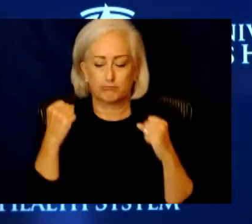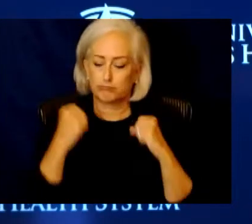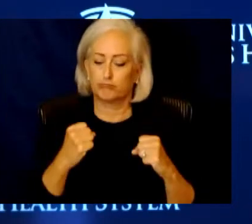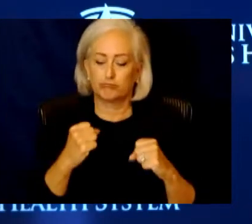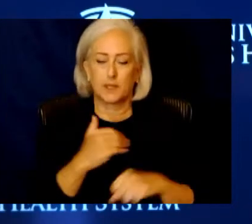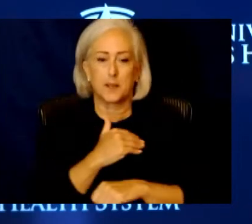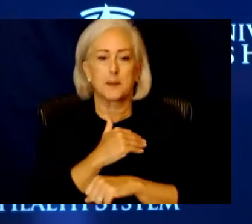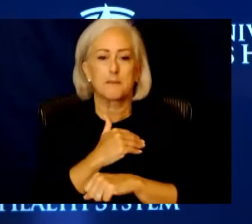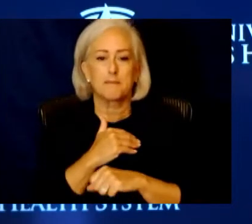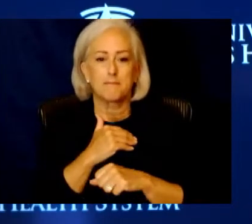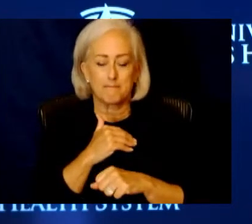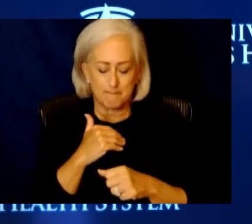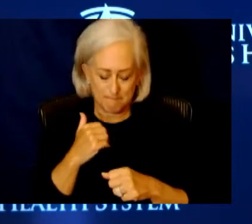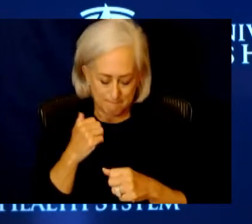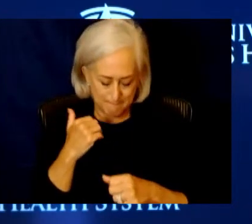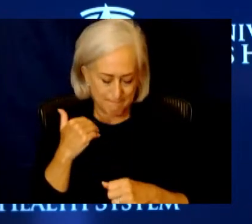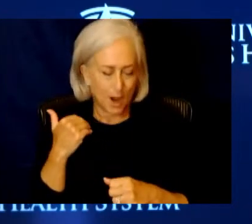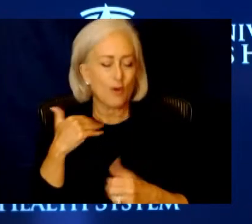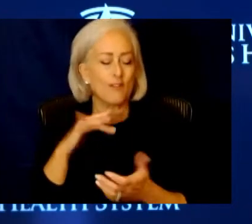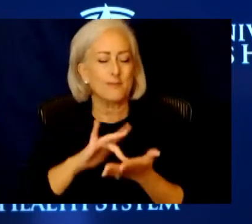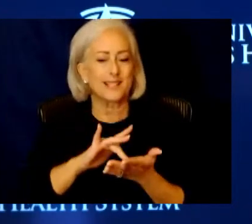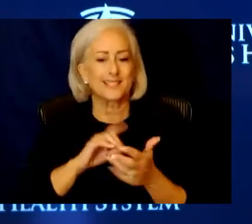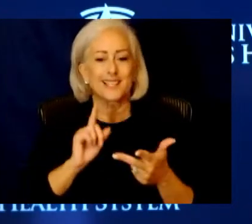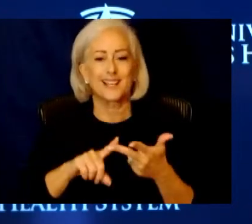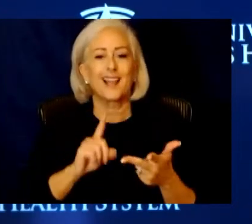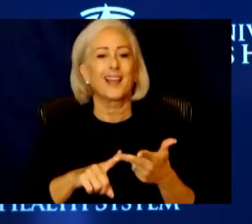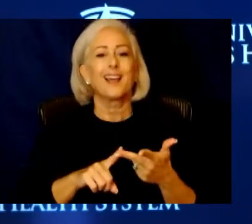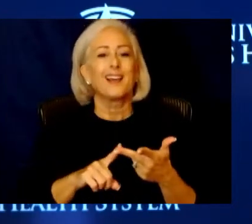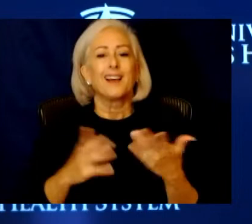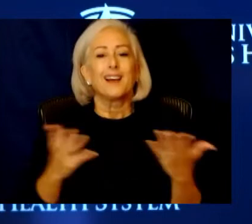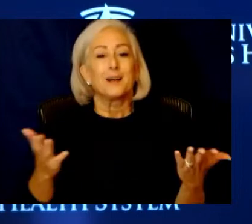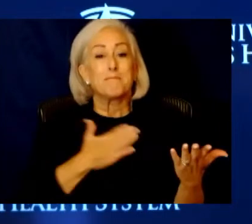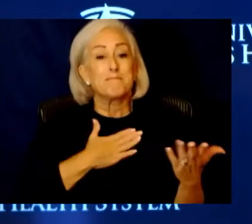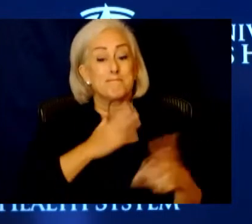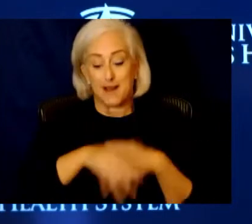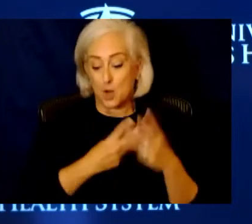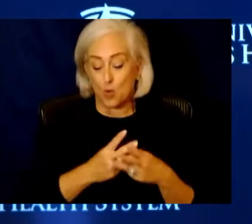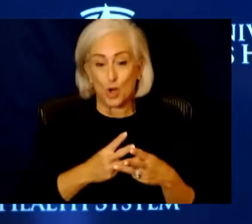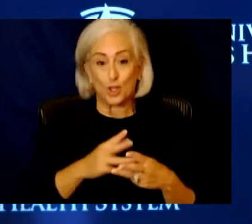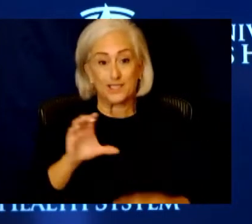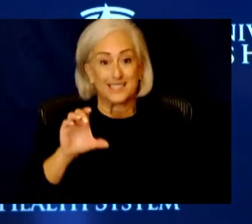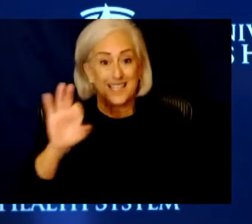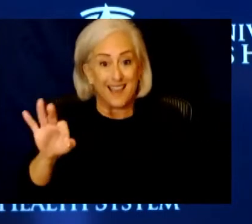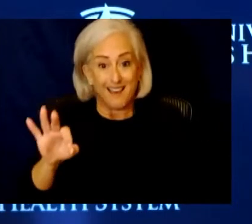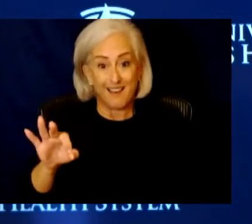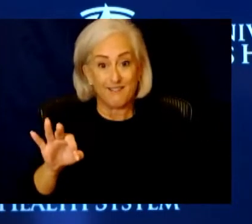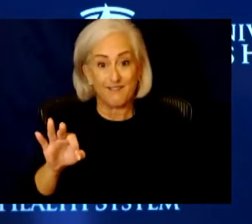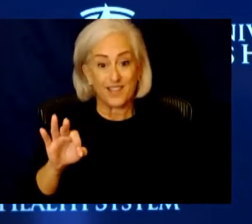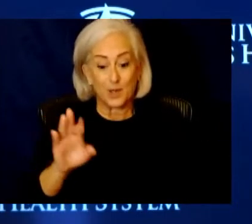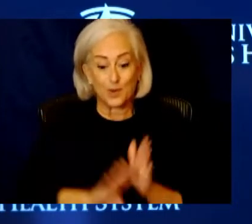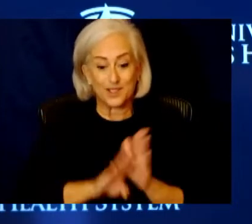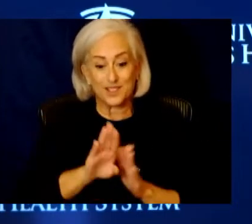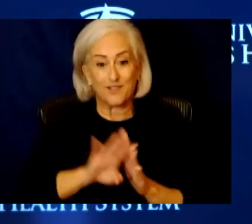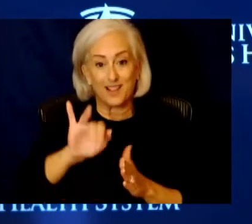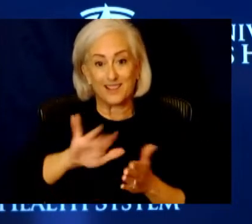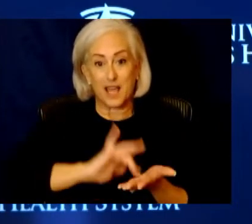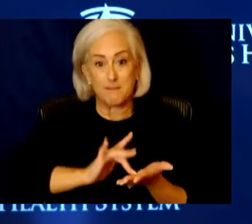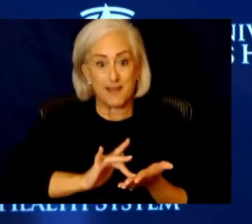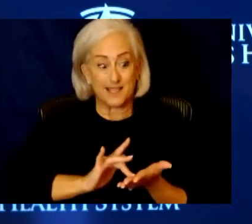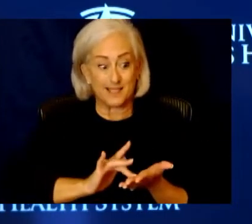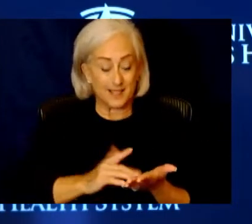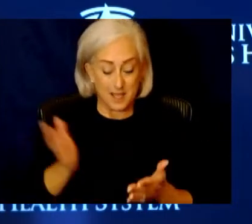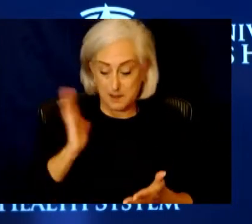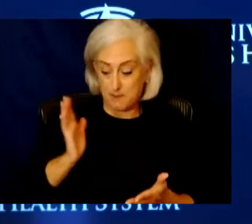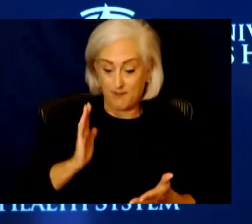great results. In my world of cystic fibrosis, it was the development of Trikafta, which is take a life expectancy of 30 years and